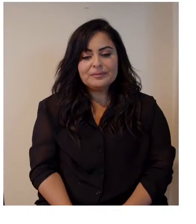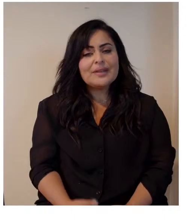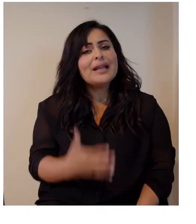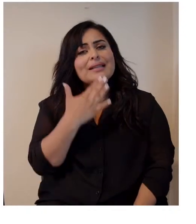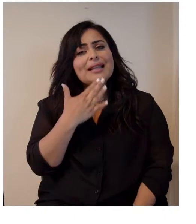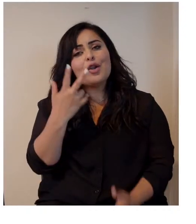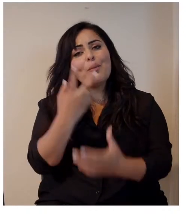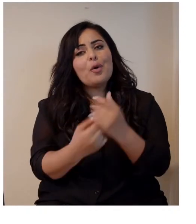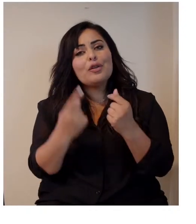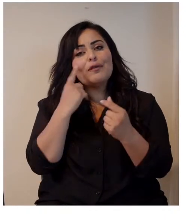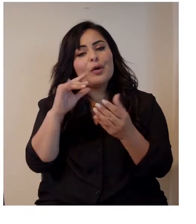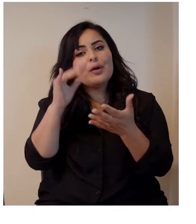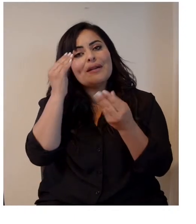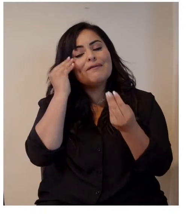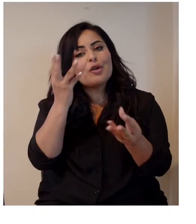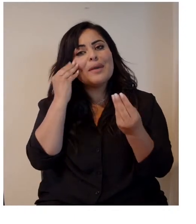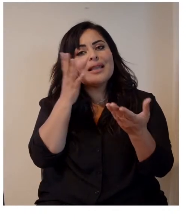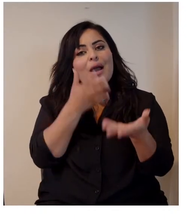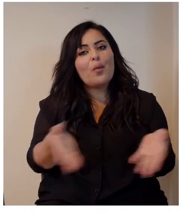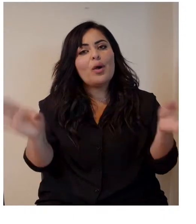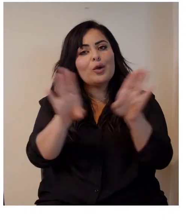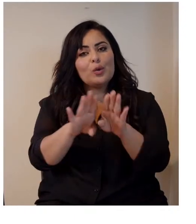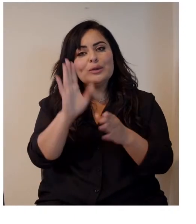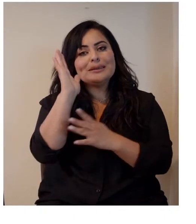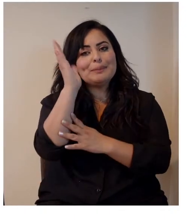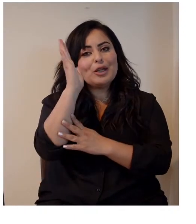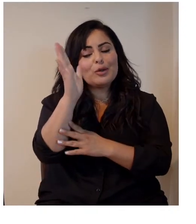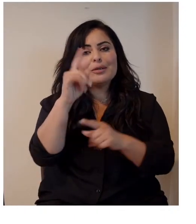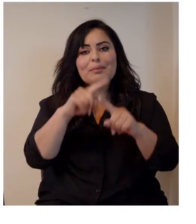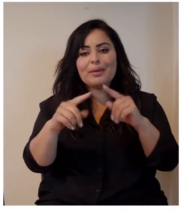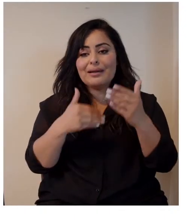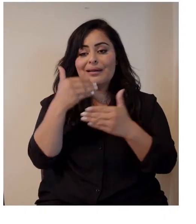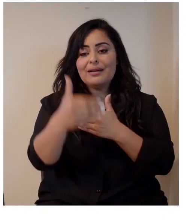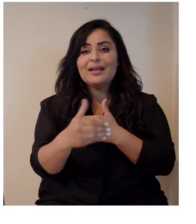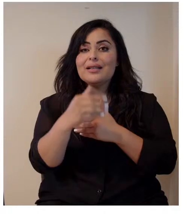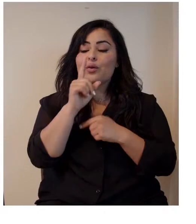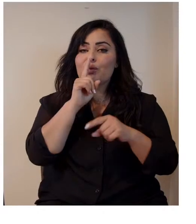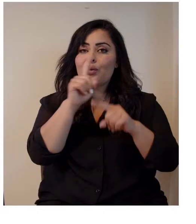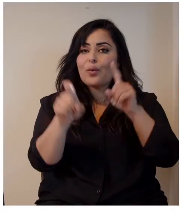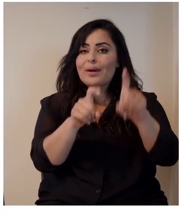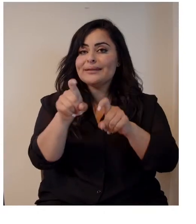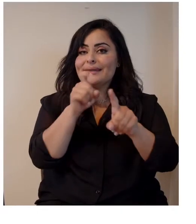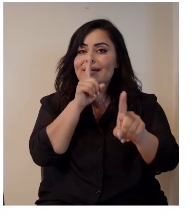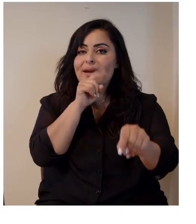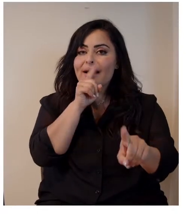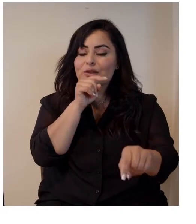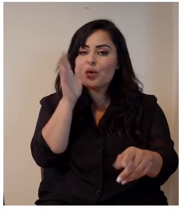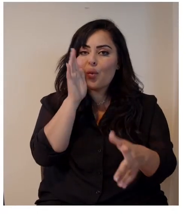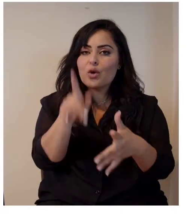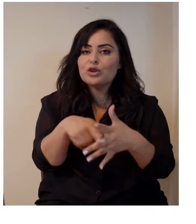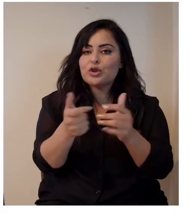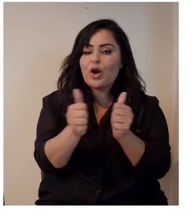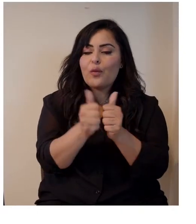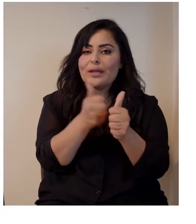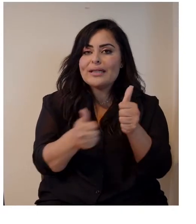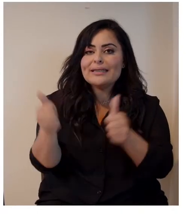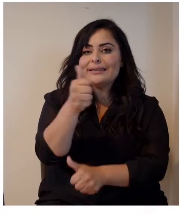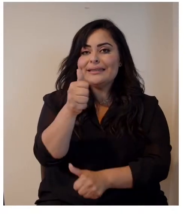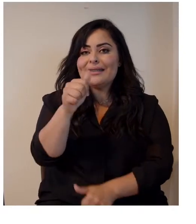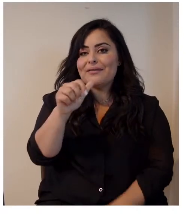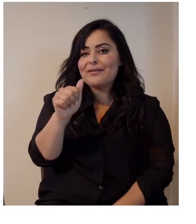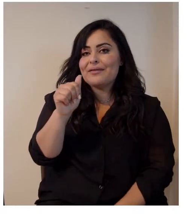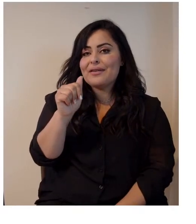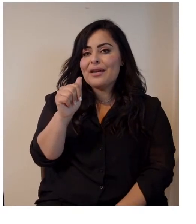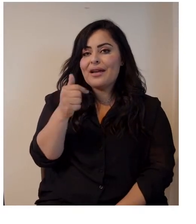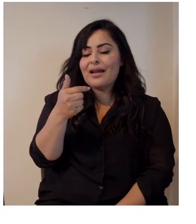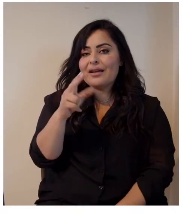Thank you both for the information. So that's going to conclude our speakers, but we're going to go into our question and answer, and we're going to start with Chief Augustine from the